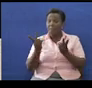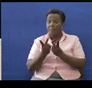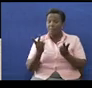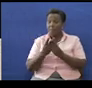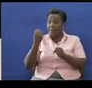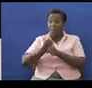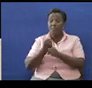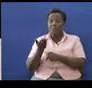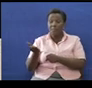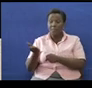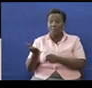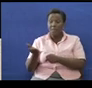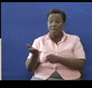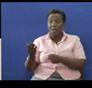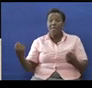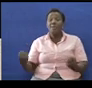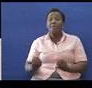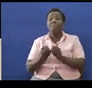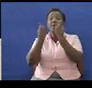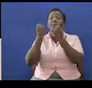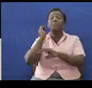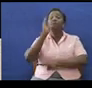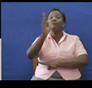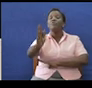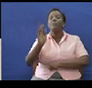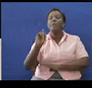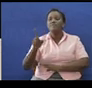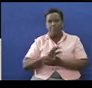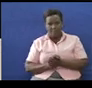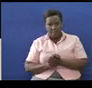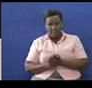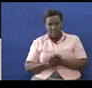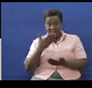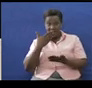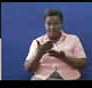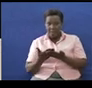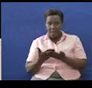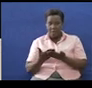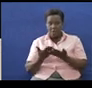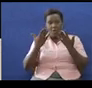This activity now appears to have direct impact